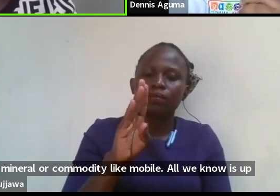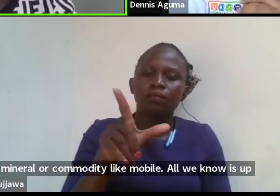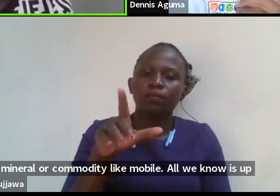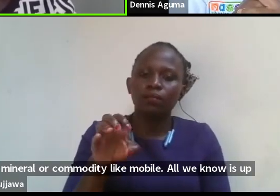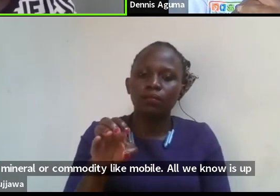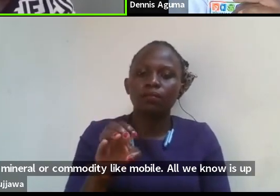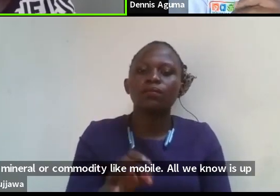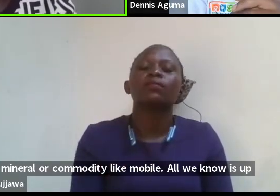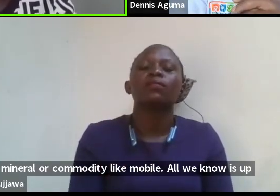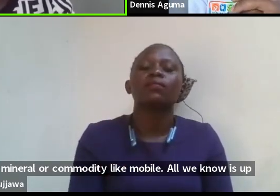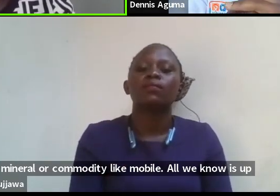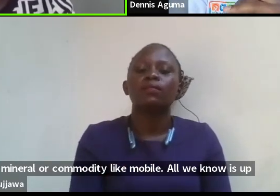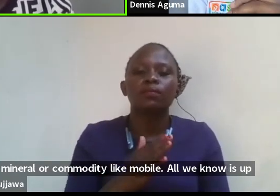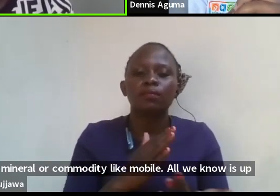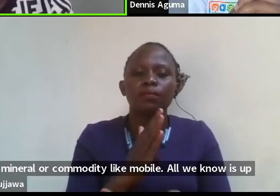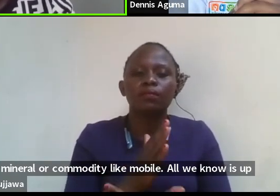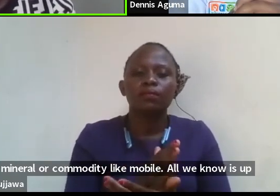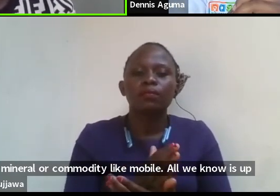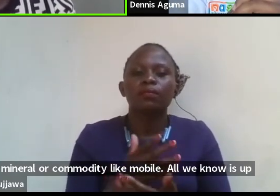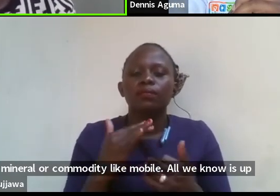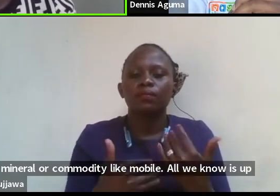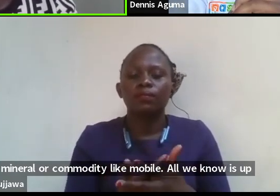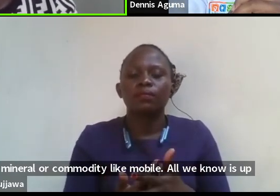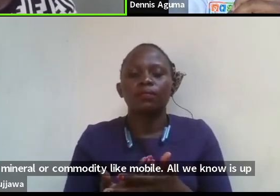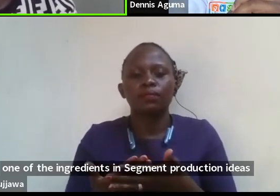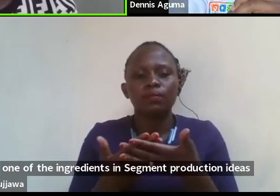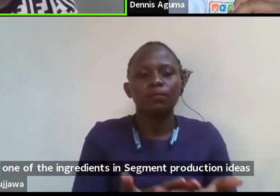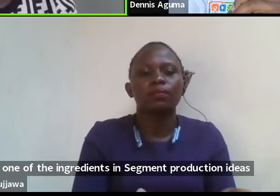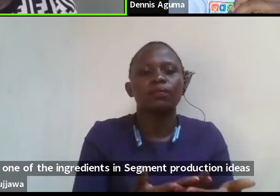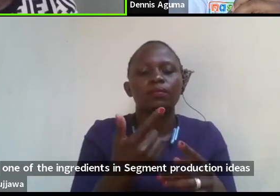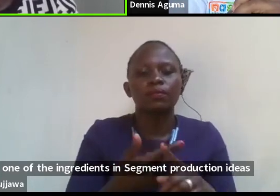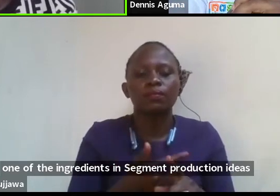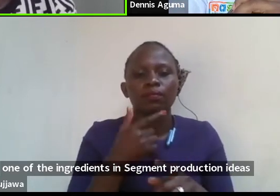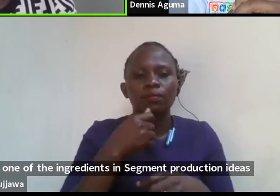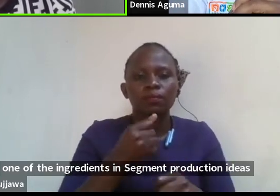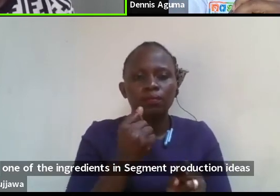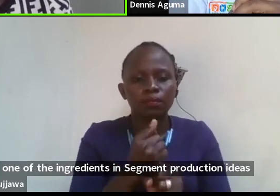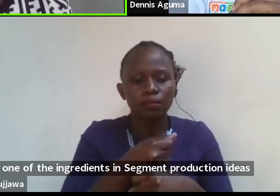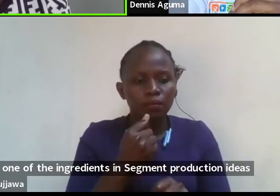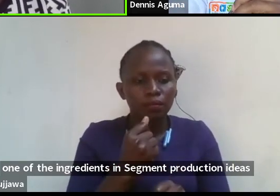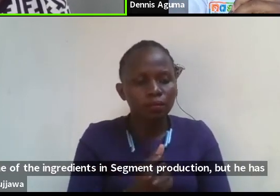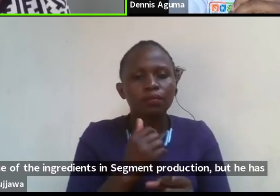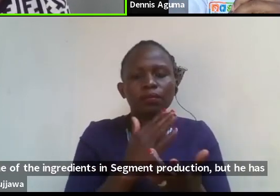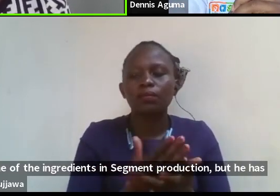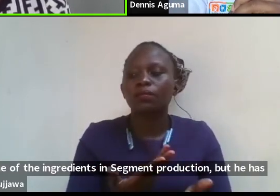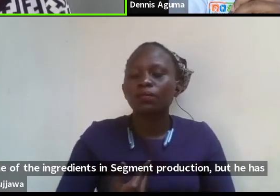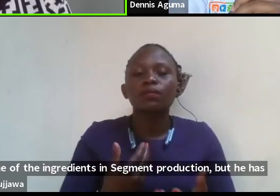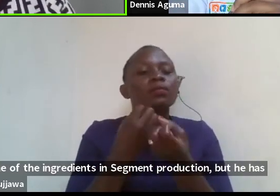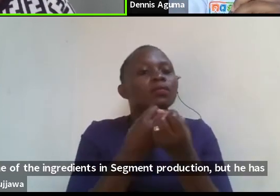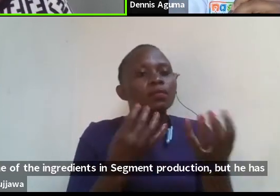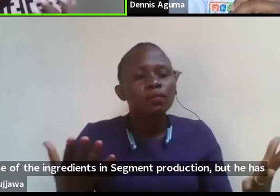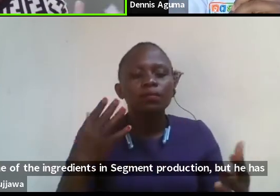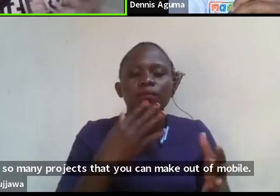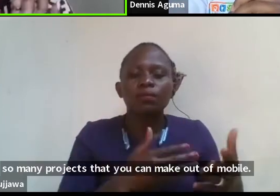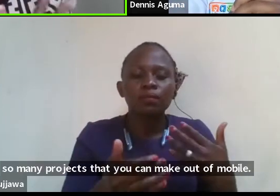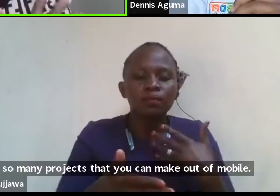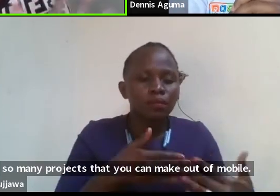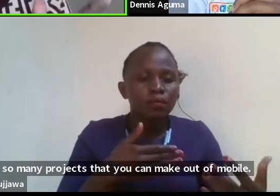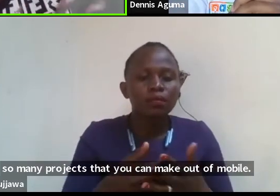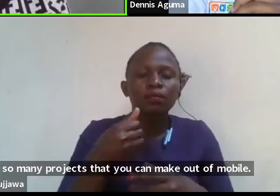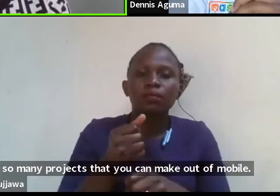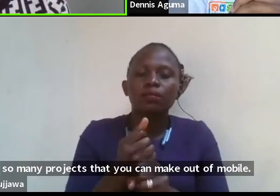one of the ingredients in cement production, but there are so many products that we can make out of marble. So if